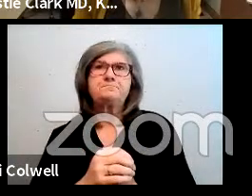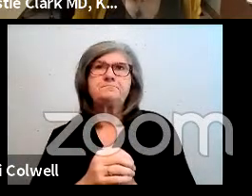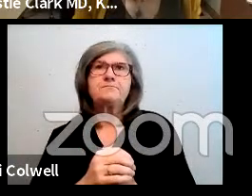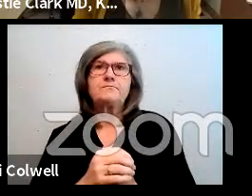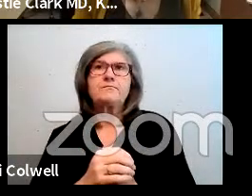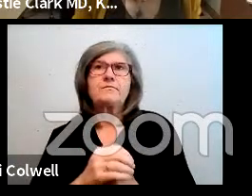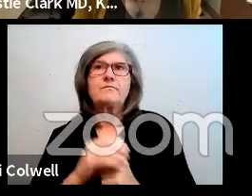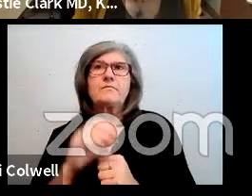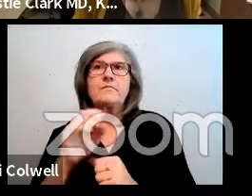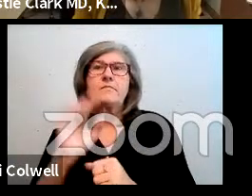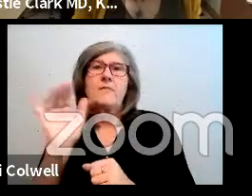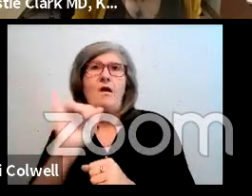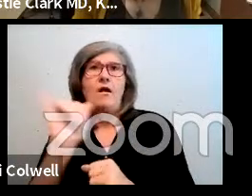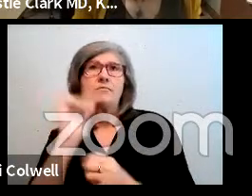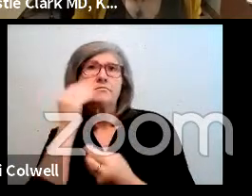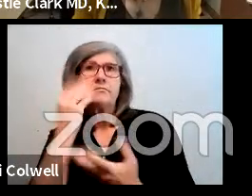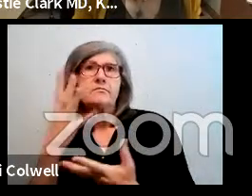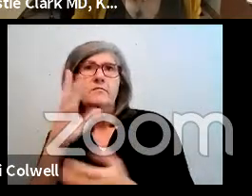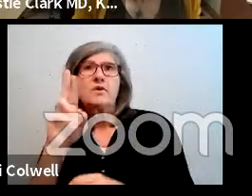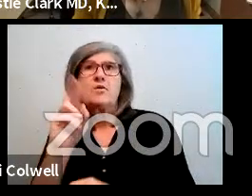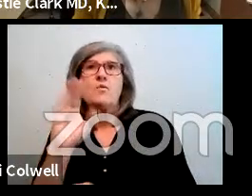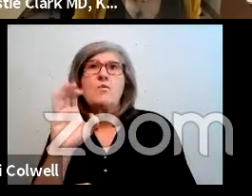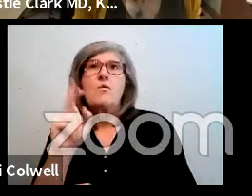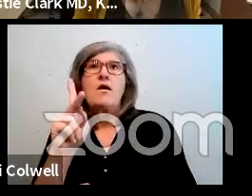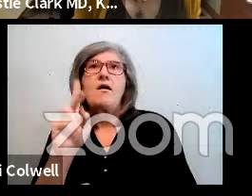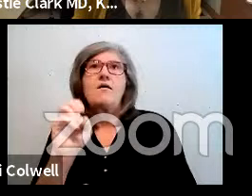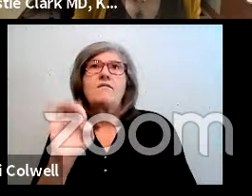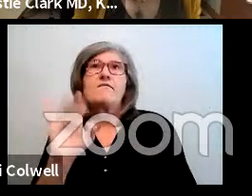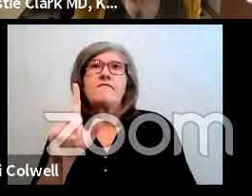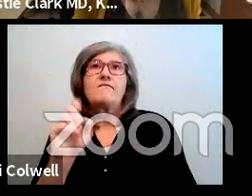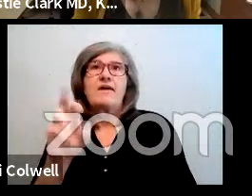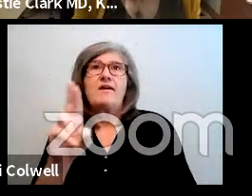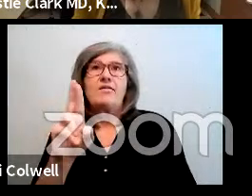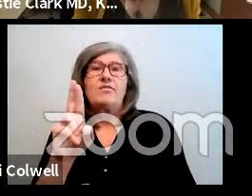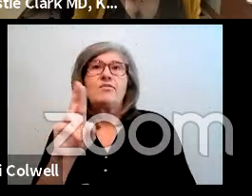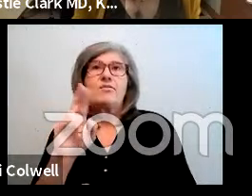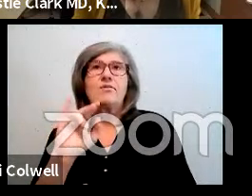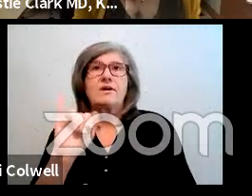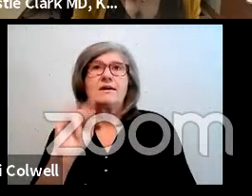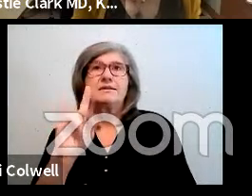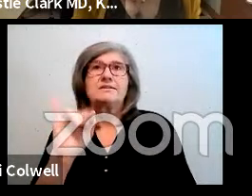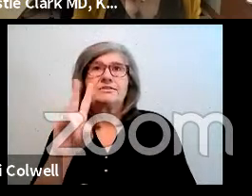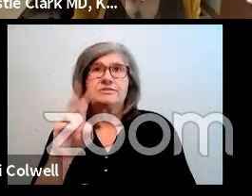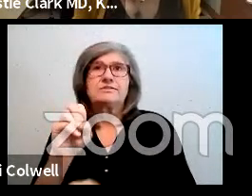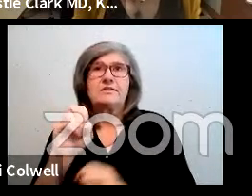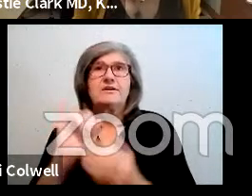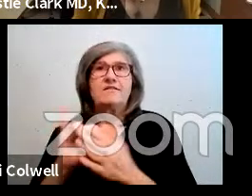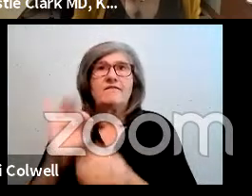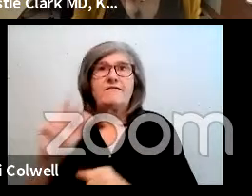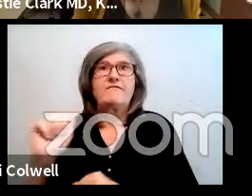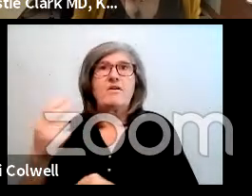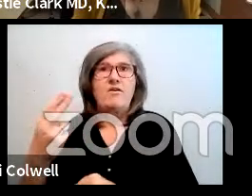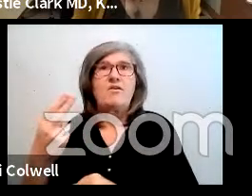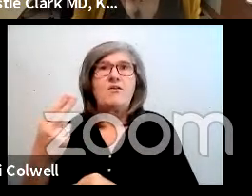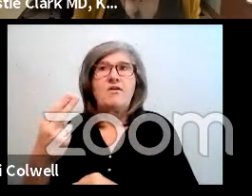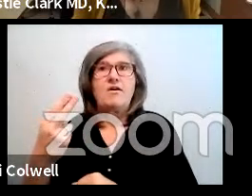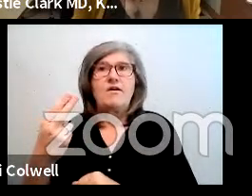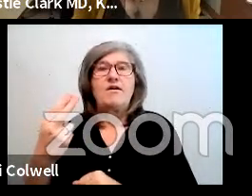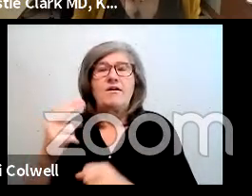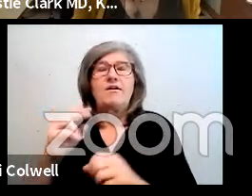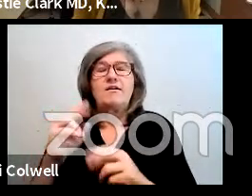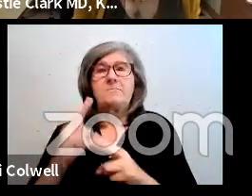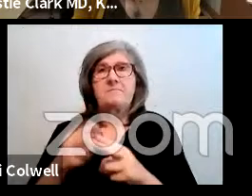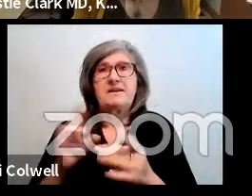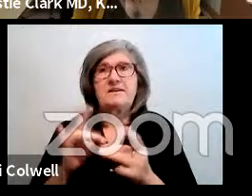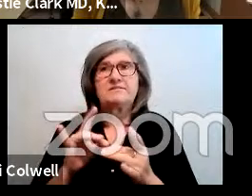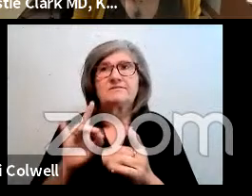By the way, the Rockefeller Initiative that Farah mentioned is chaired by Atul Gawande. So I